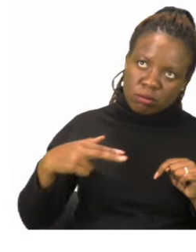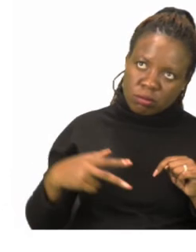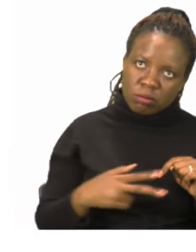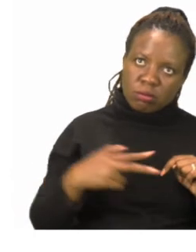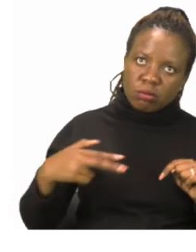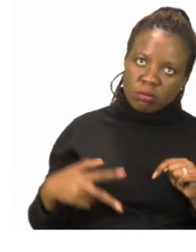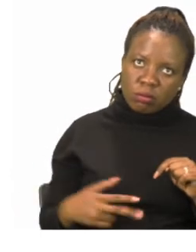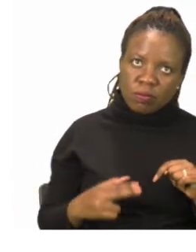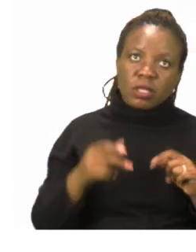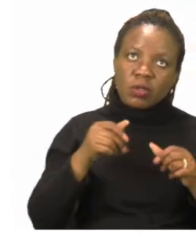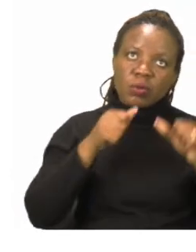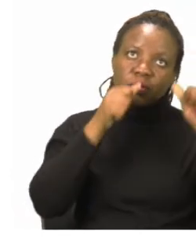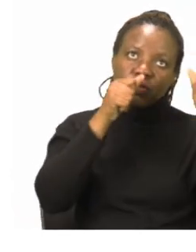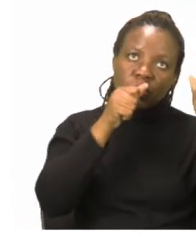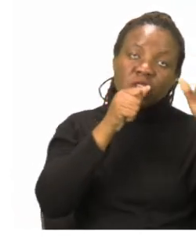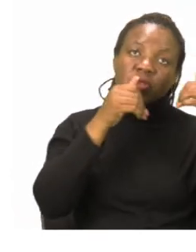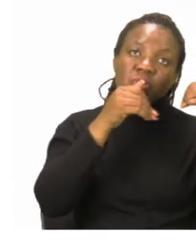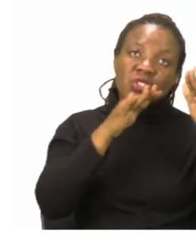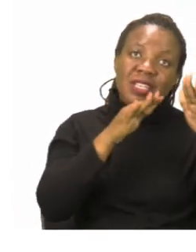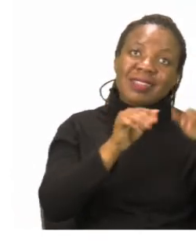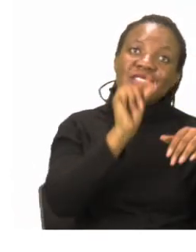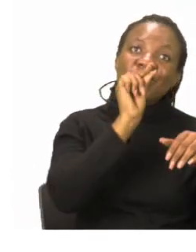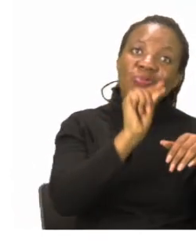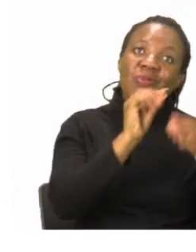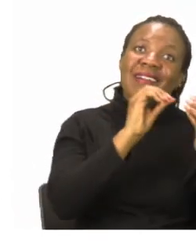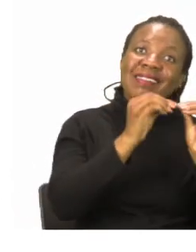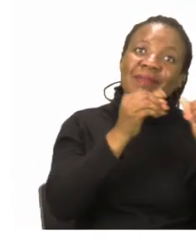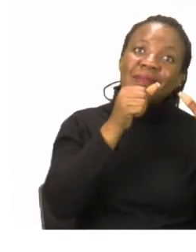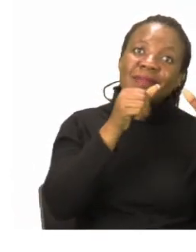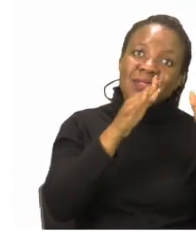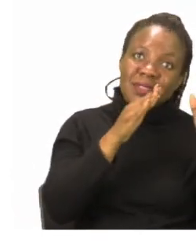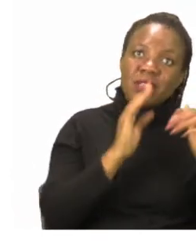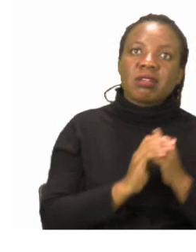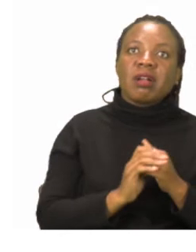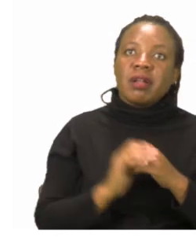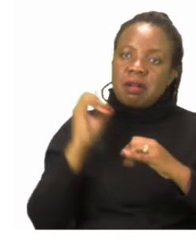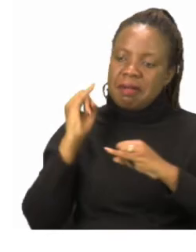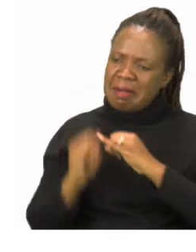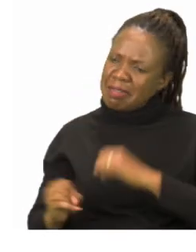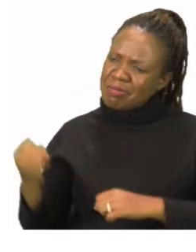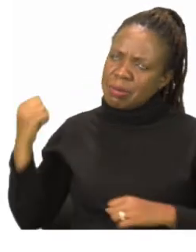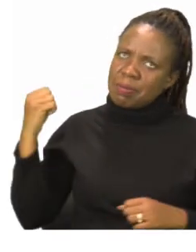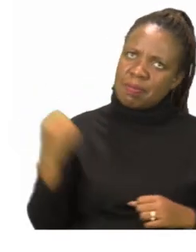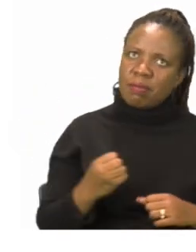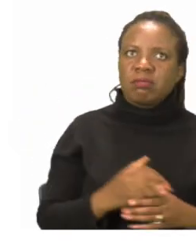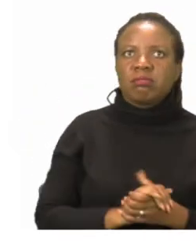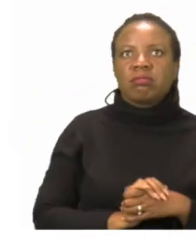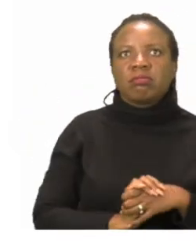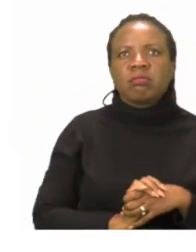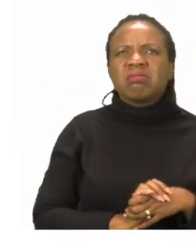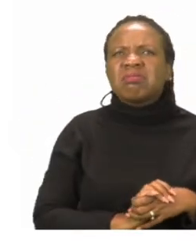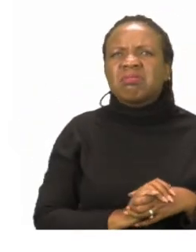to paste it on the blocks on top. Now, if you look at the numbers at the bottom,